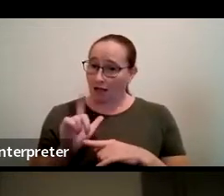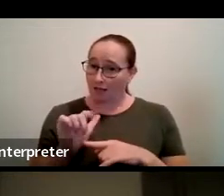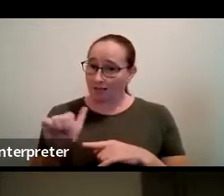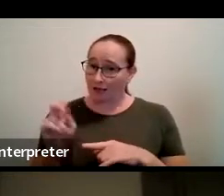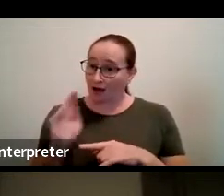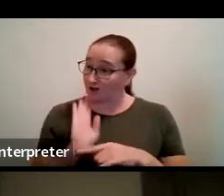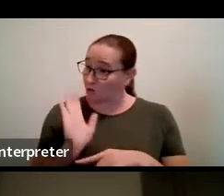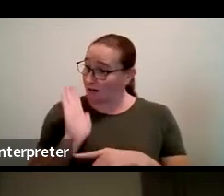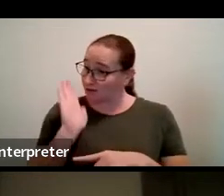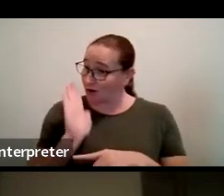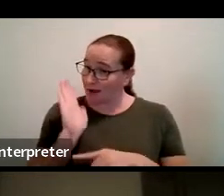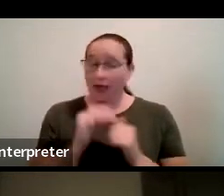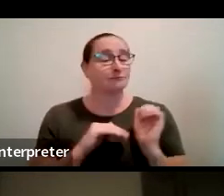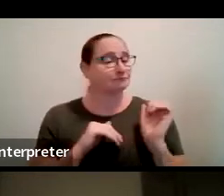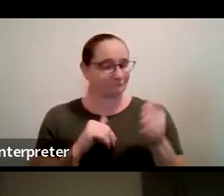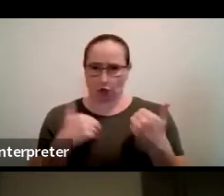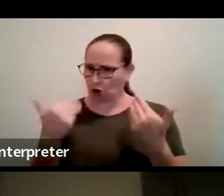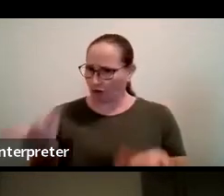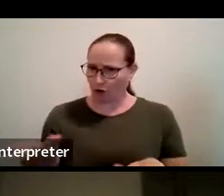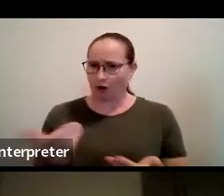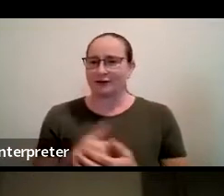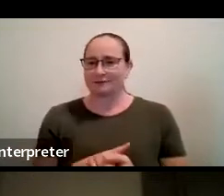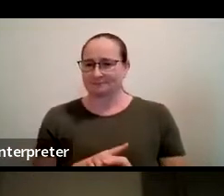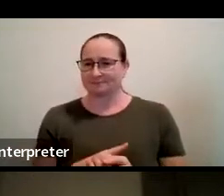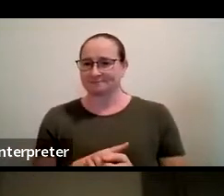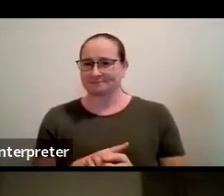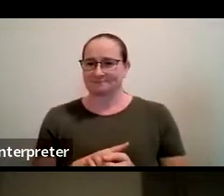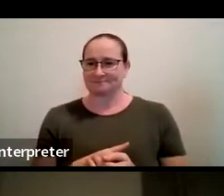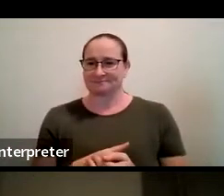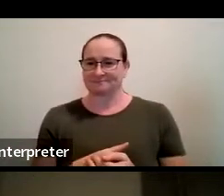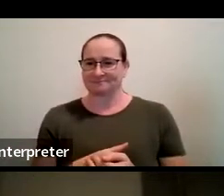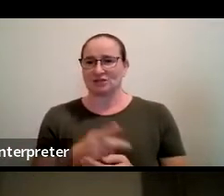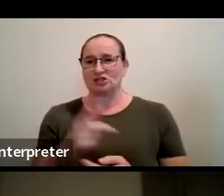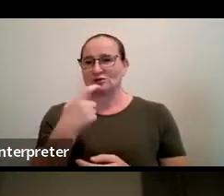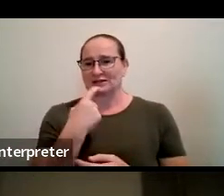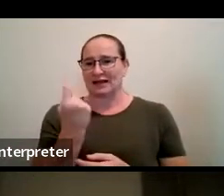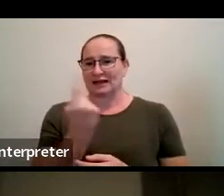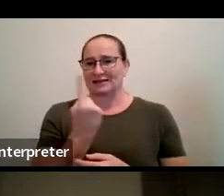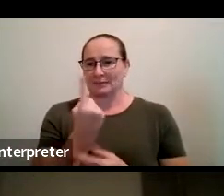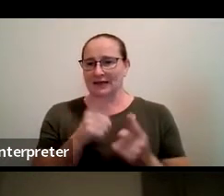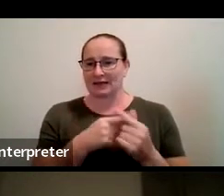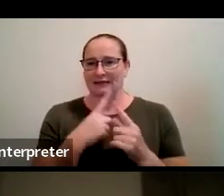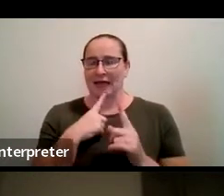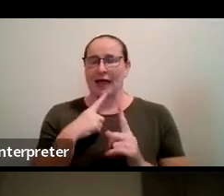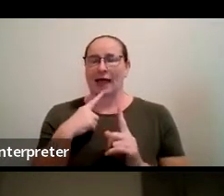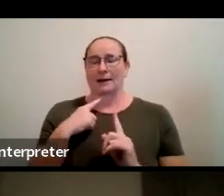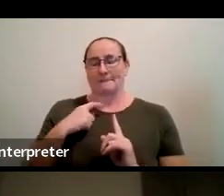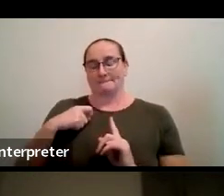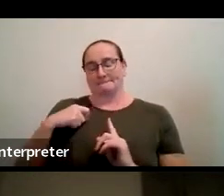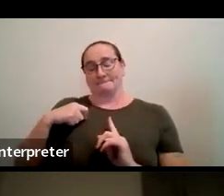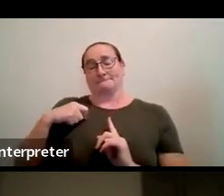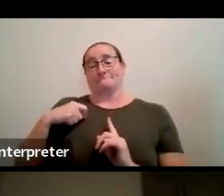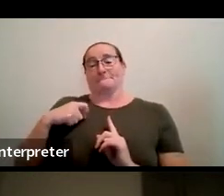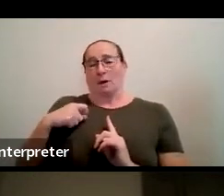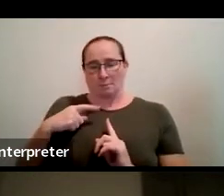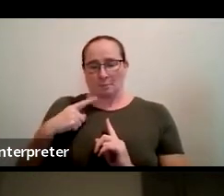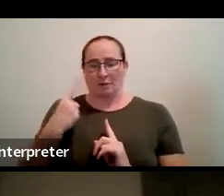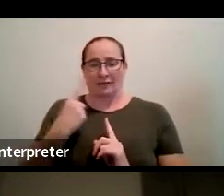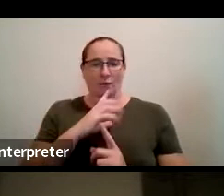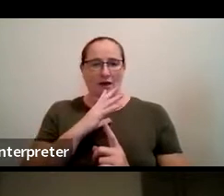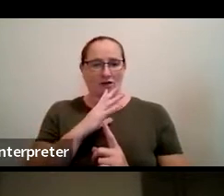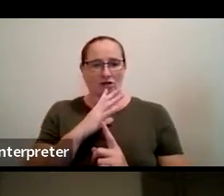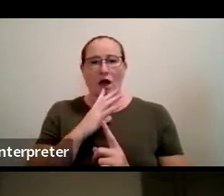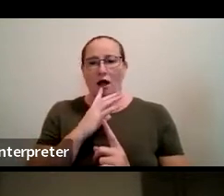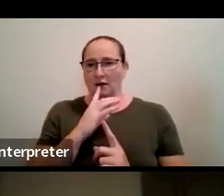Lana? Go for it. Yeah, you said something that sparked a piece that we talked about some